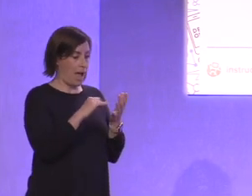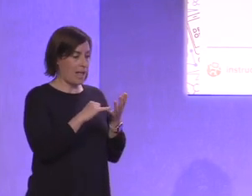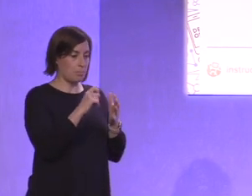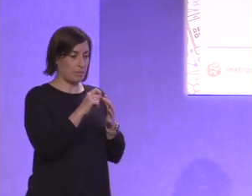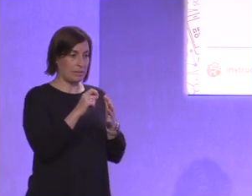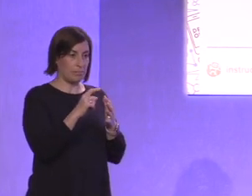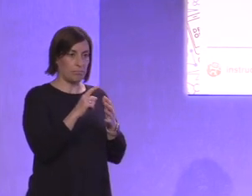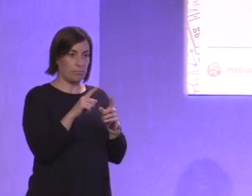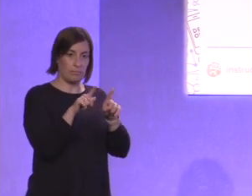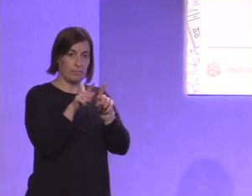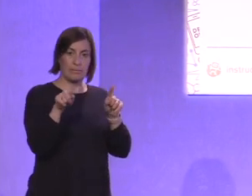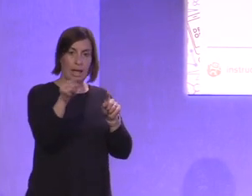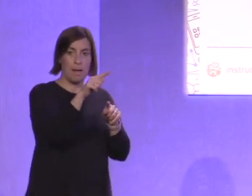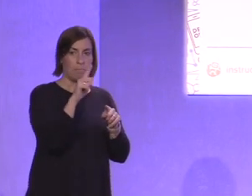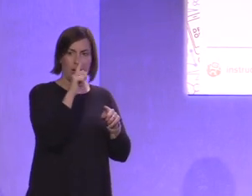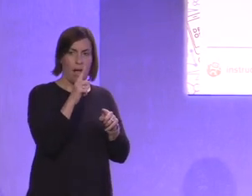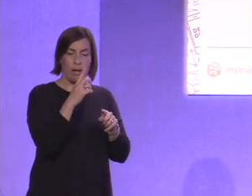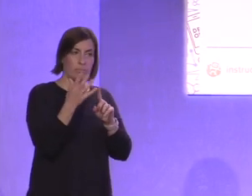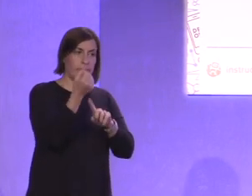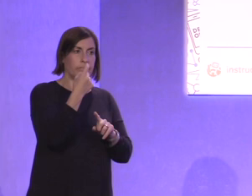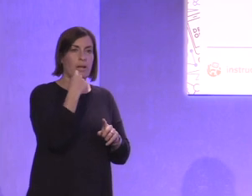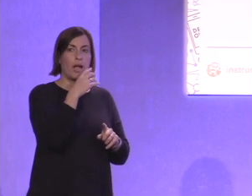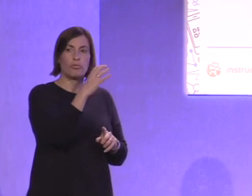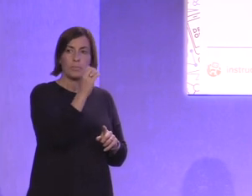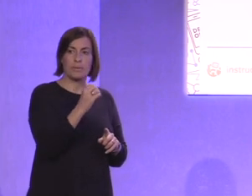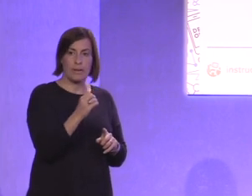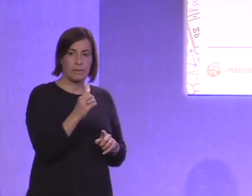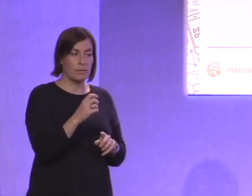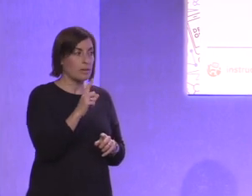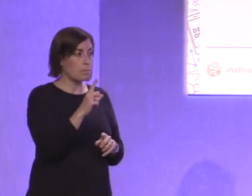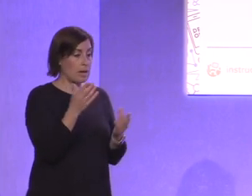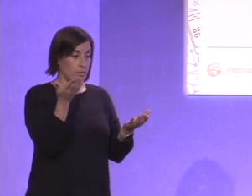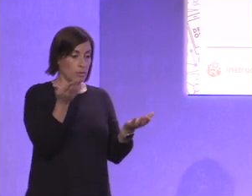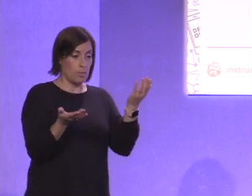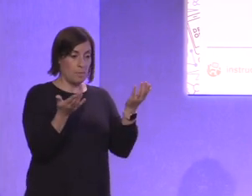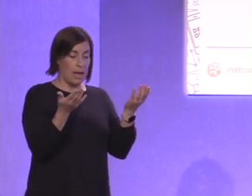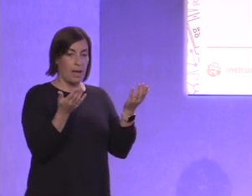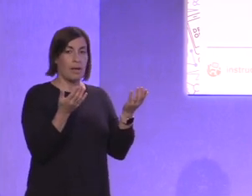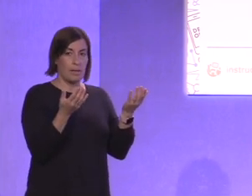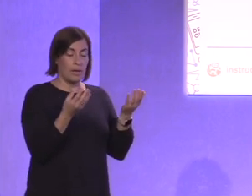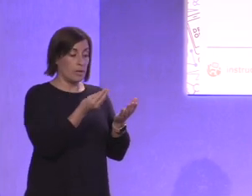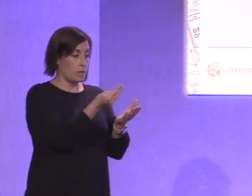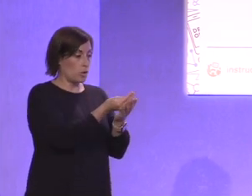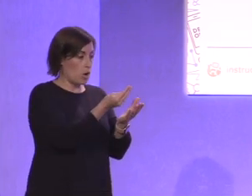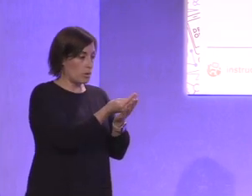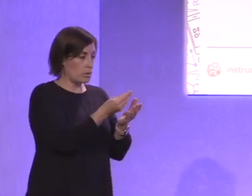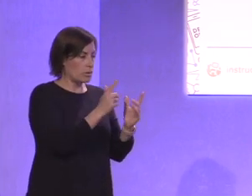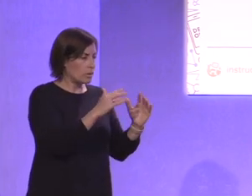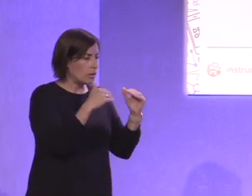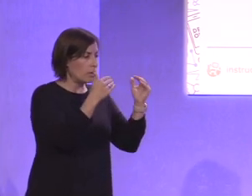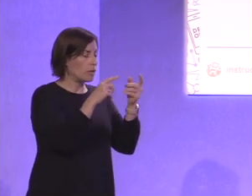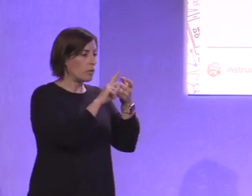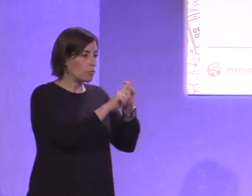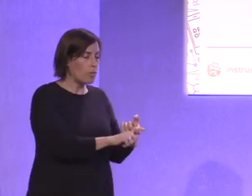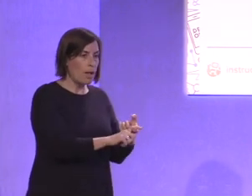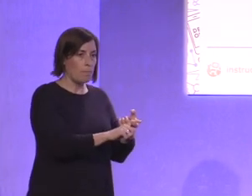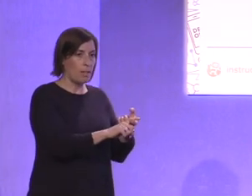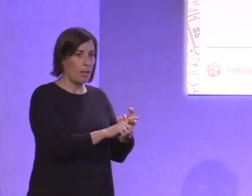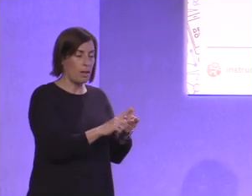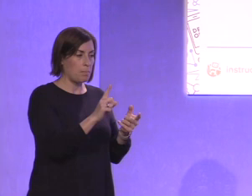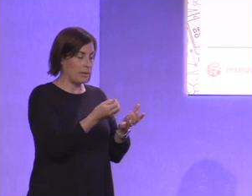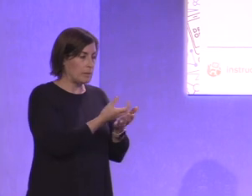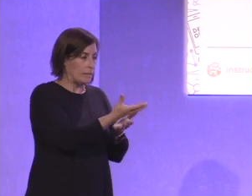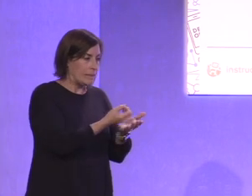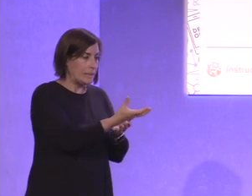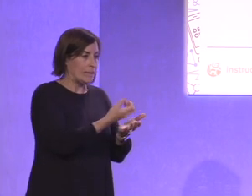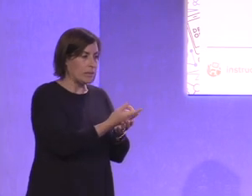And what you're doing here is a trade-off between how much is it going to cost me to be that highly reliable, both in terms of money and